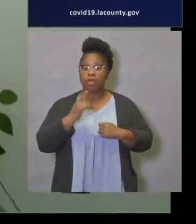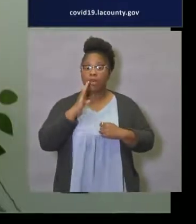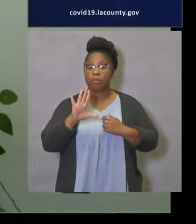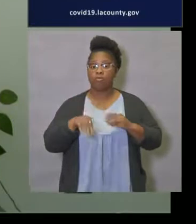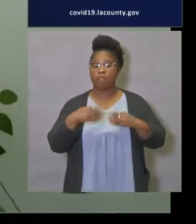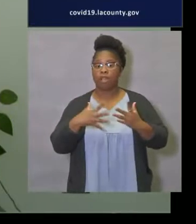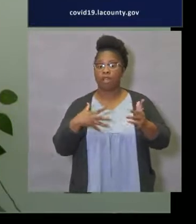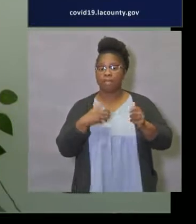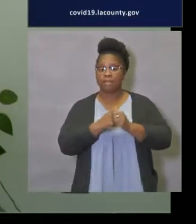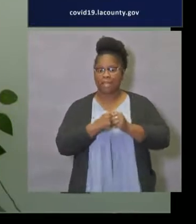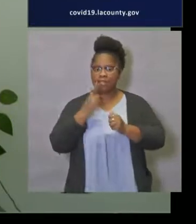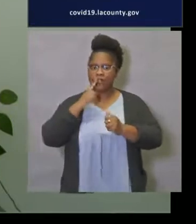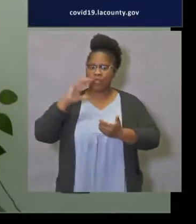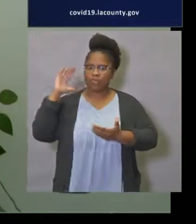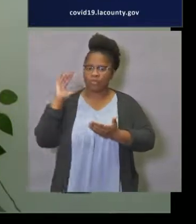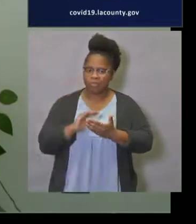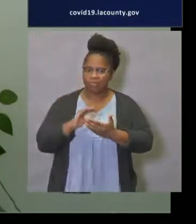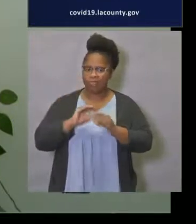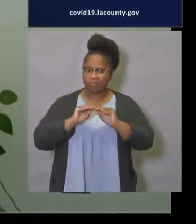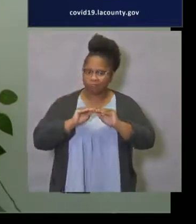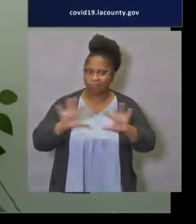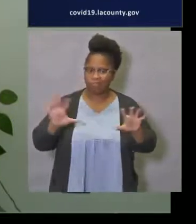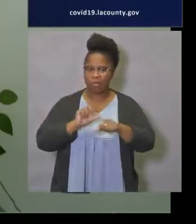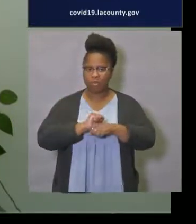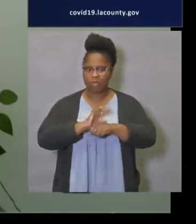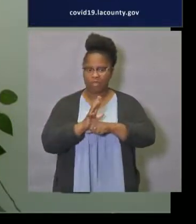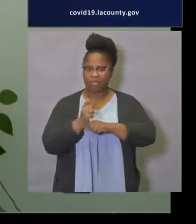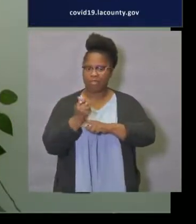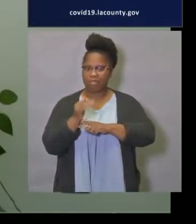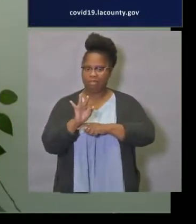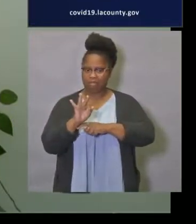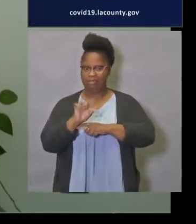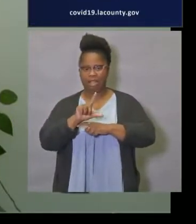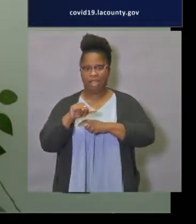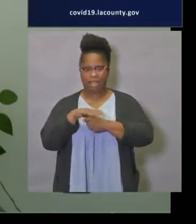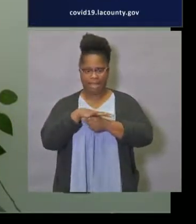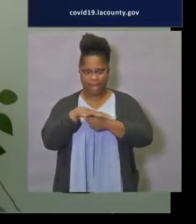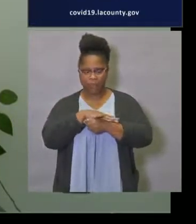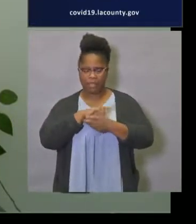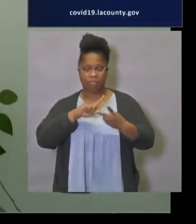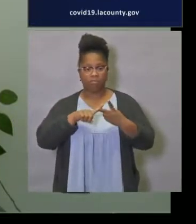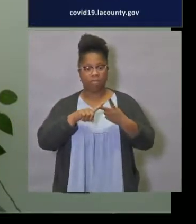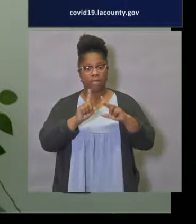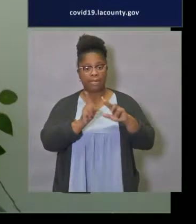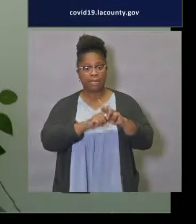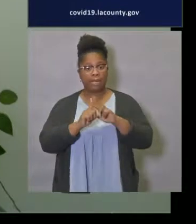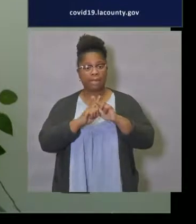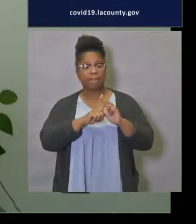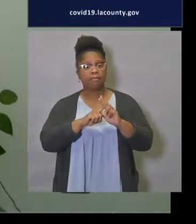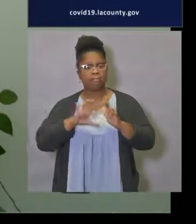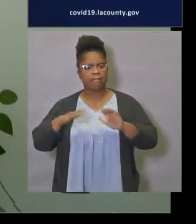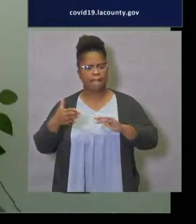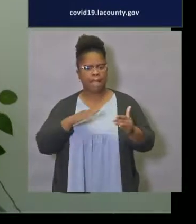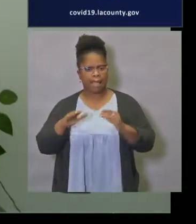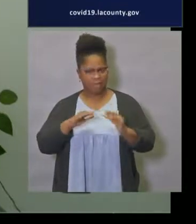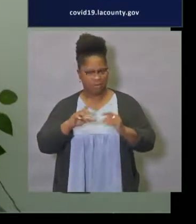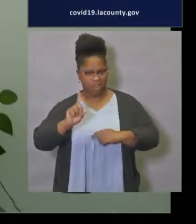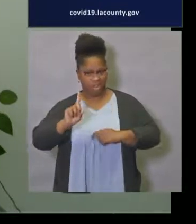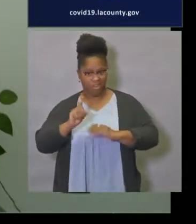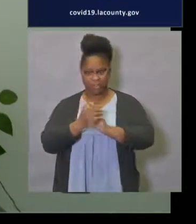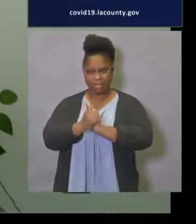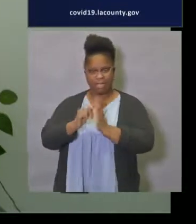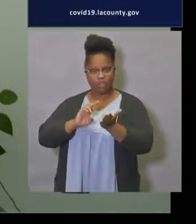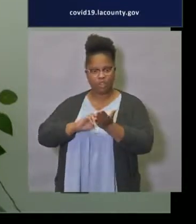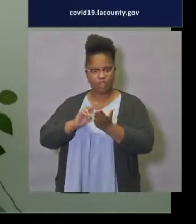reducing transmission of COVID-19 in LA County and how cases and deaths among staff and residents at our skilled nursing facilities have